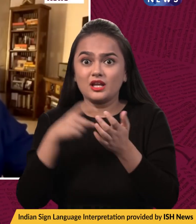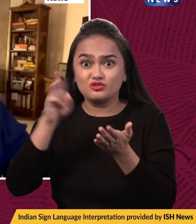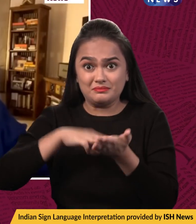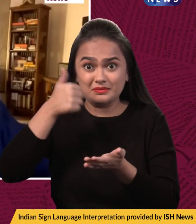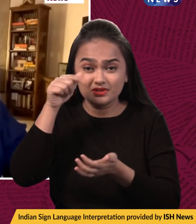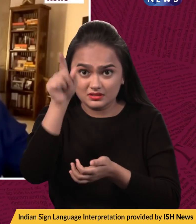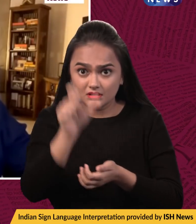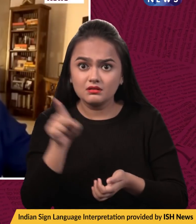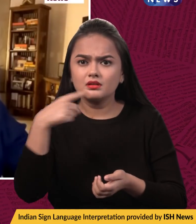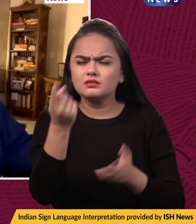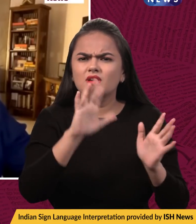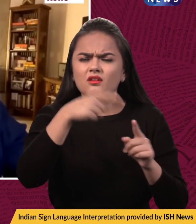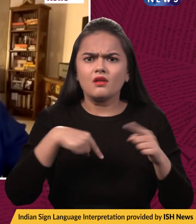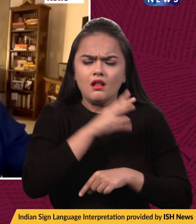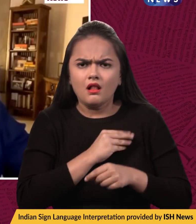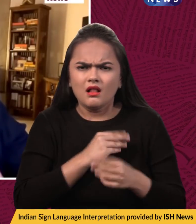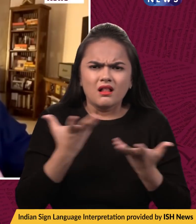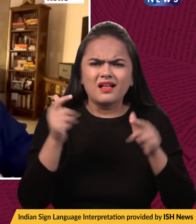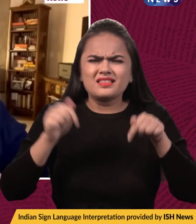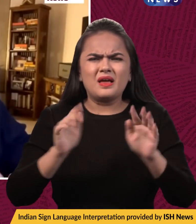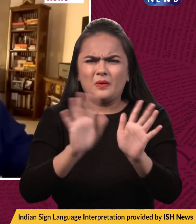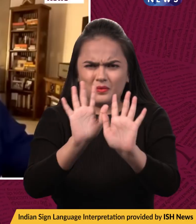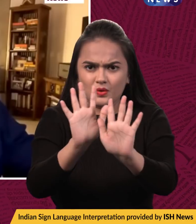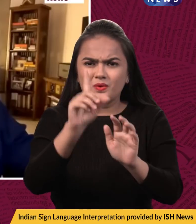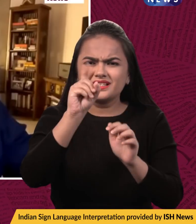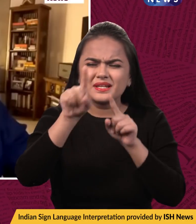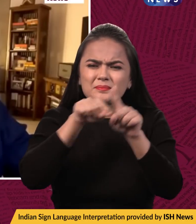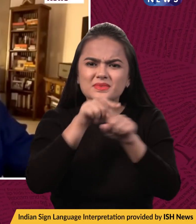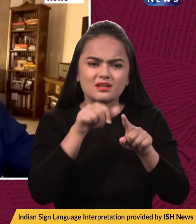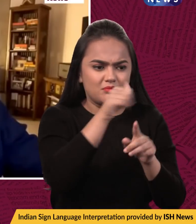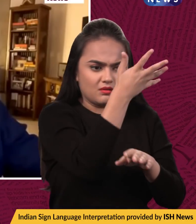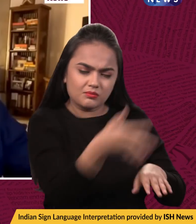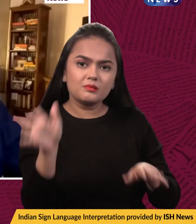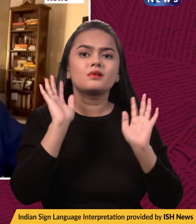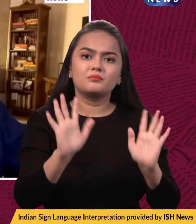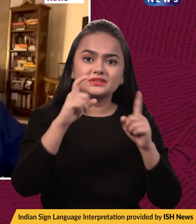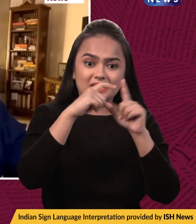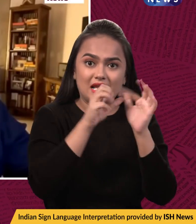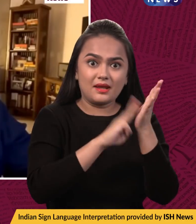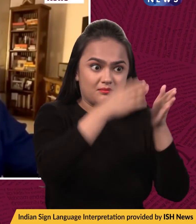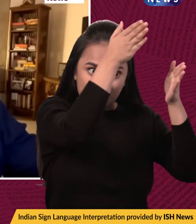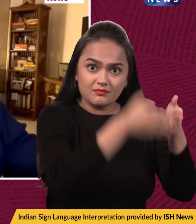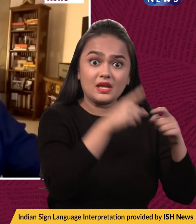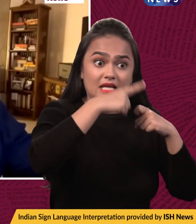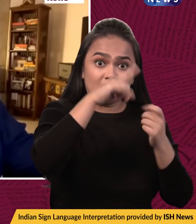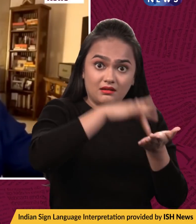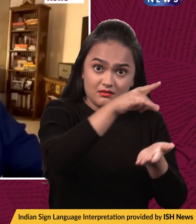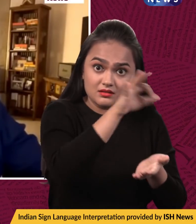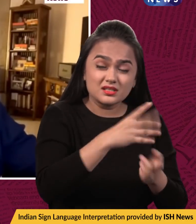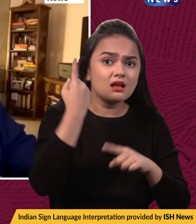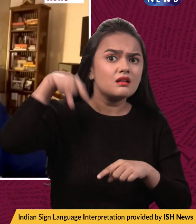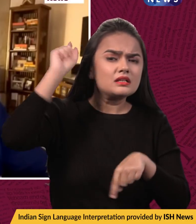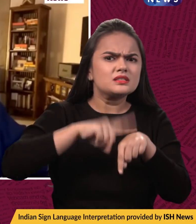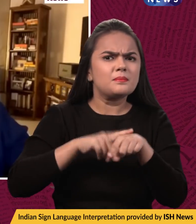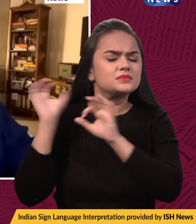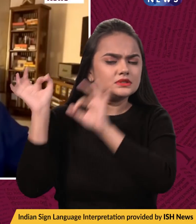has said that there is no need to panic for right now. Only 10% of the water will be released from the dam in Kaki as they had done